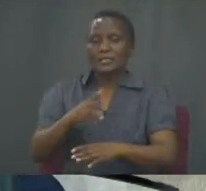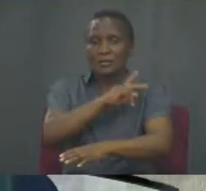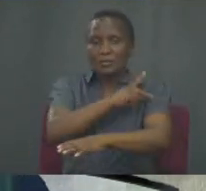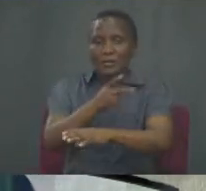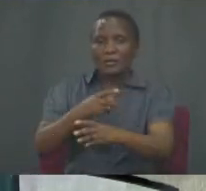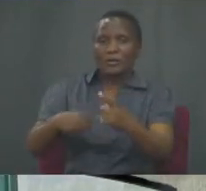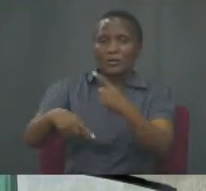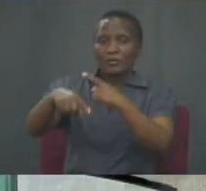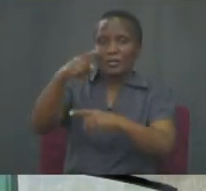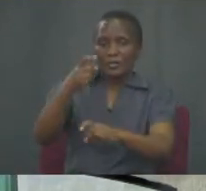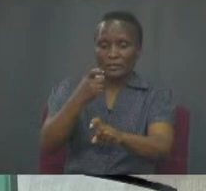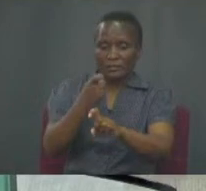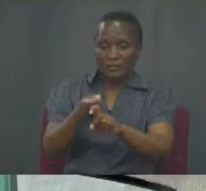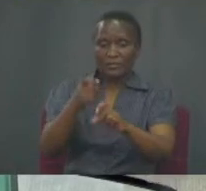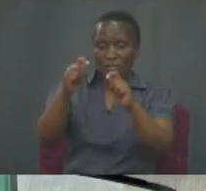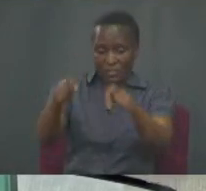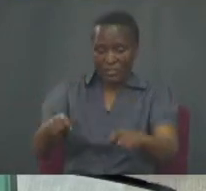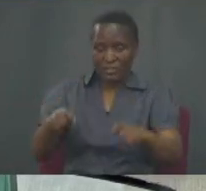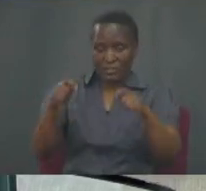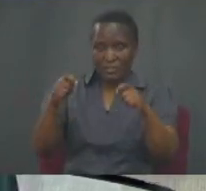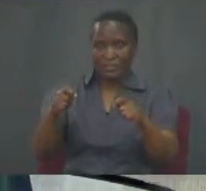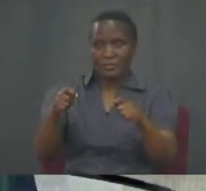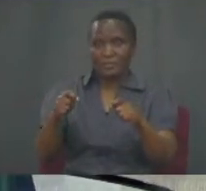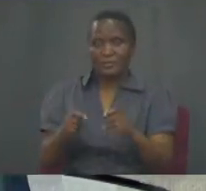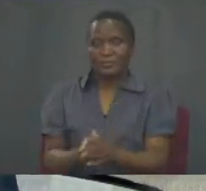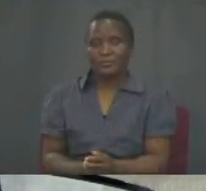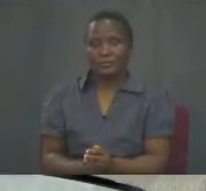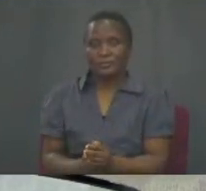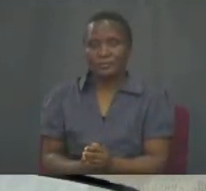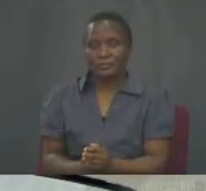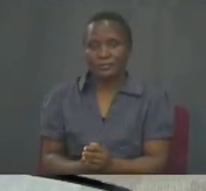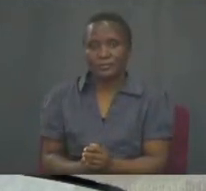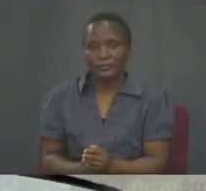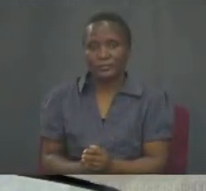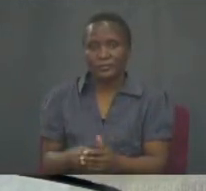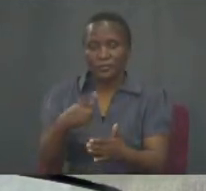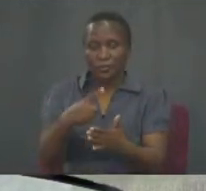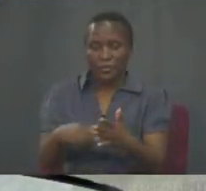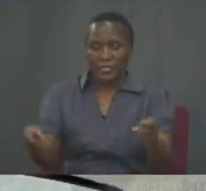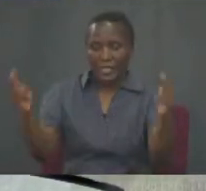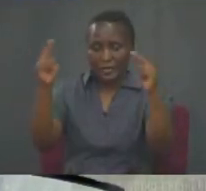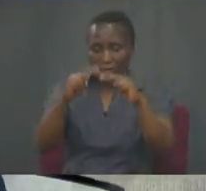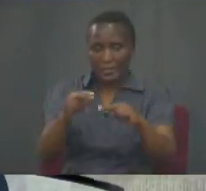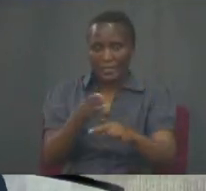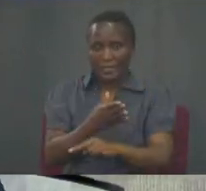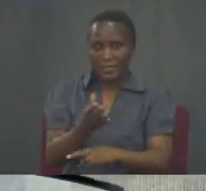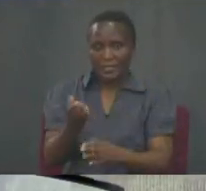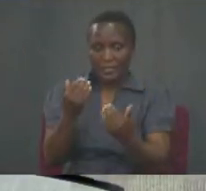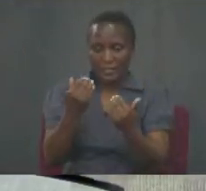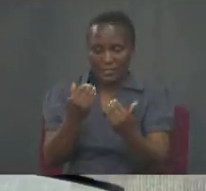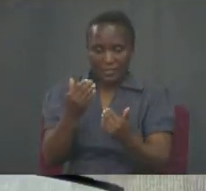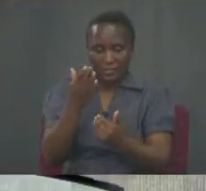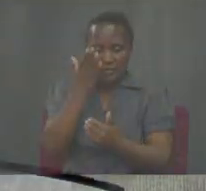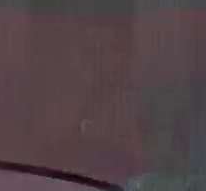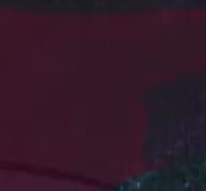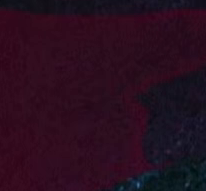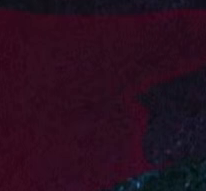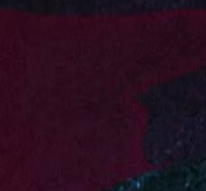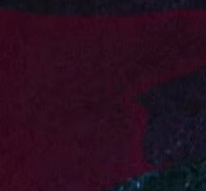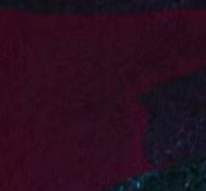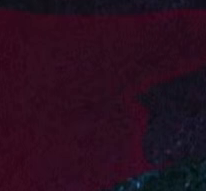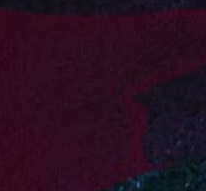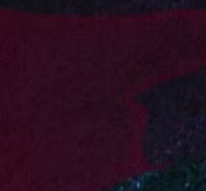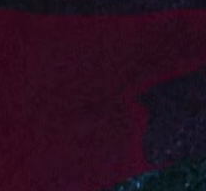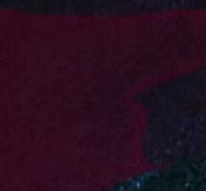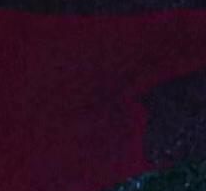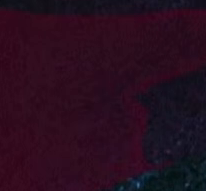number 13 to verse number 17. That's what we're going to read. What is happening here? The children of Israel sin.